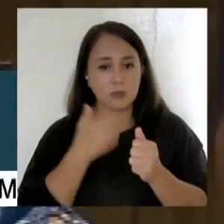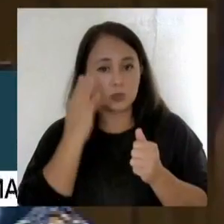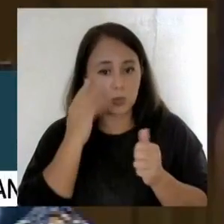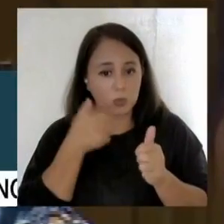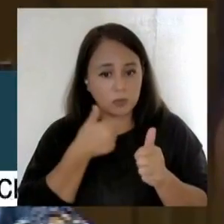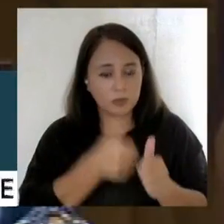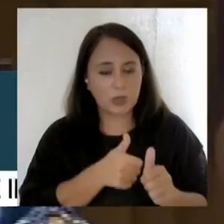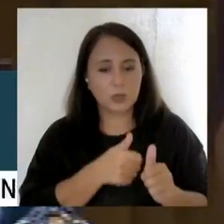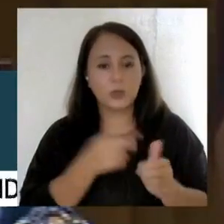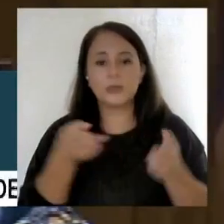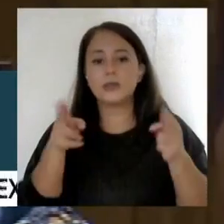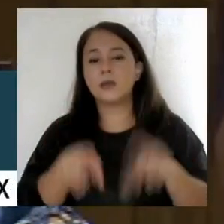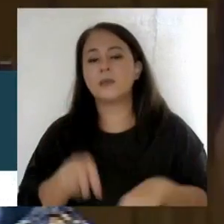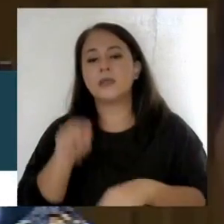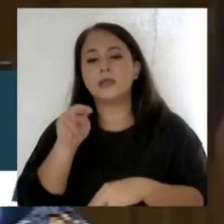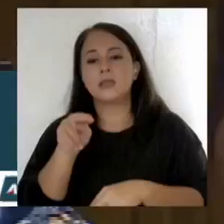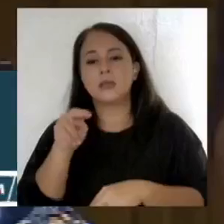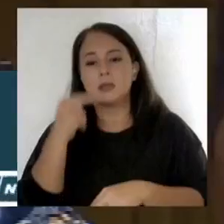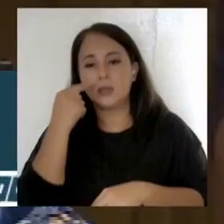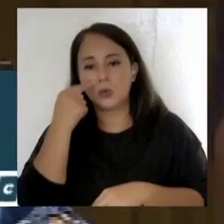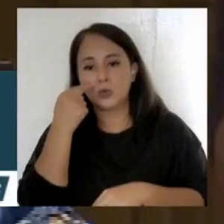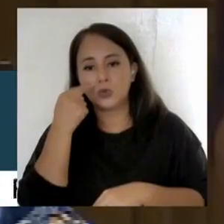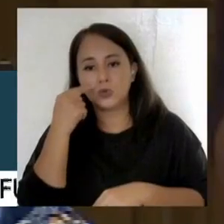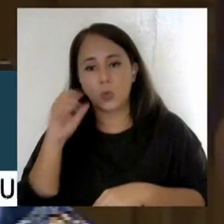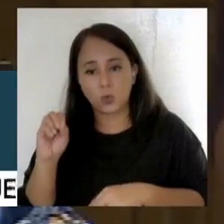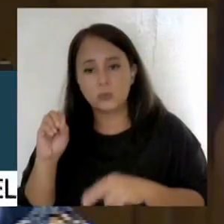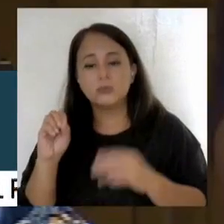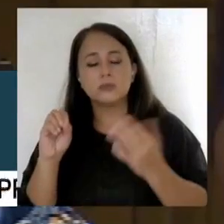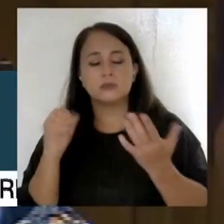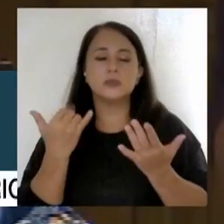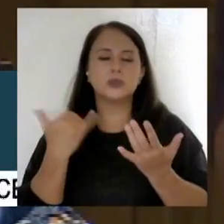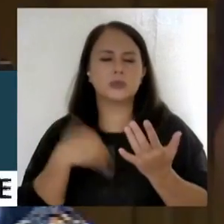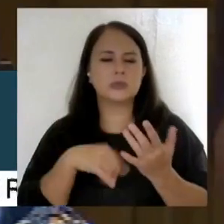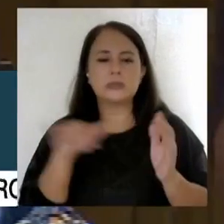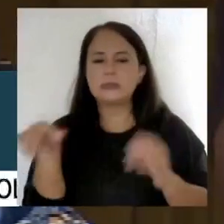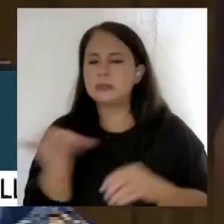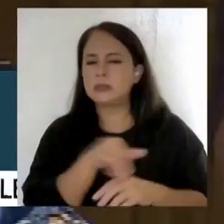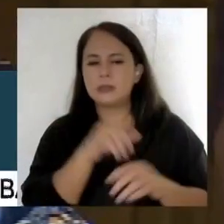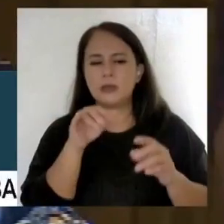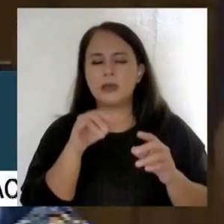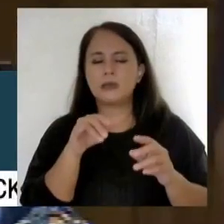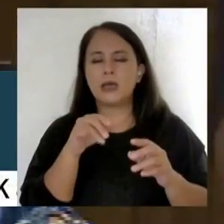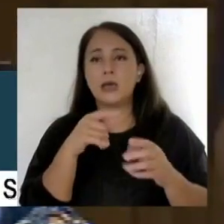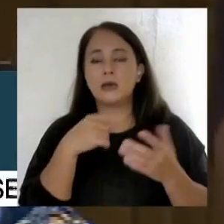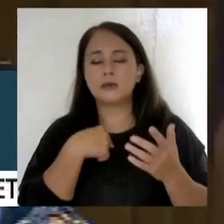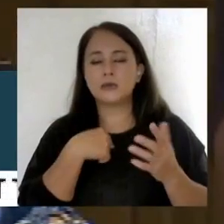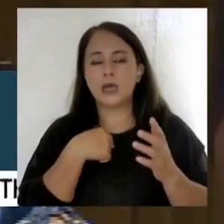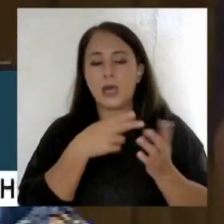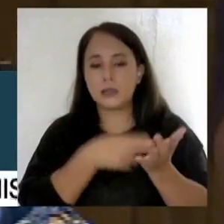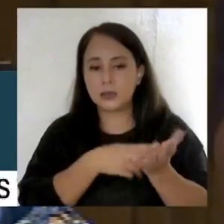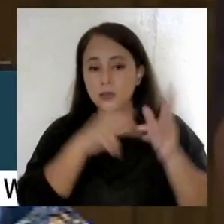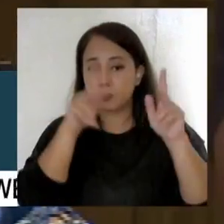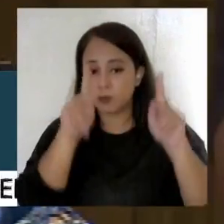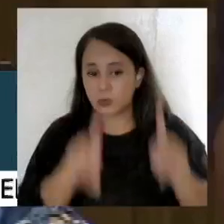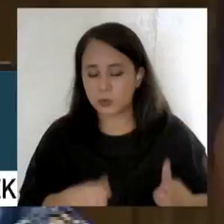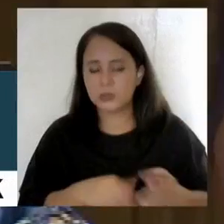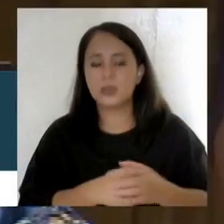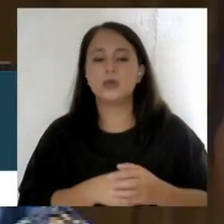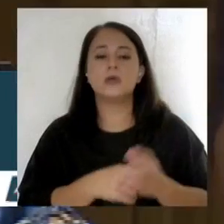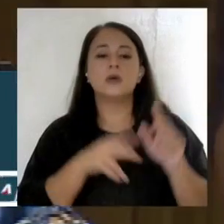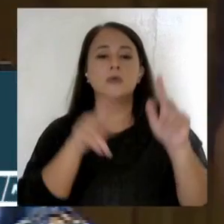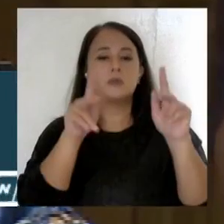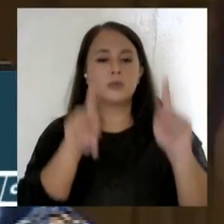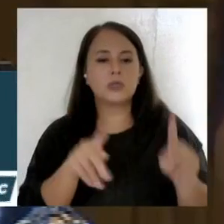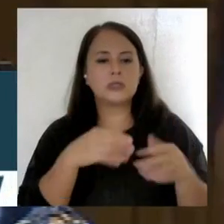Negros Oriental, a sane person and an honest person and a person who has an